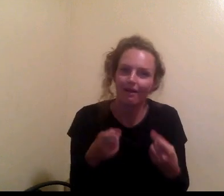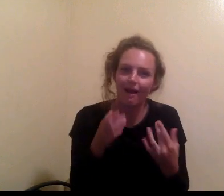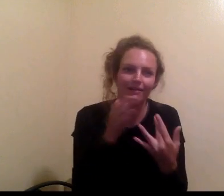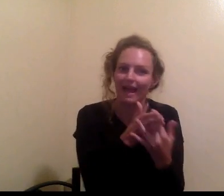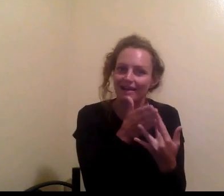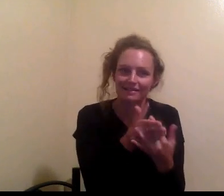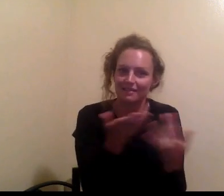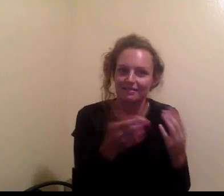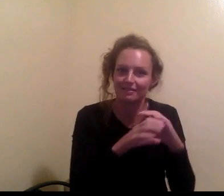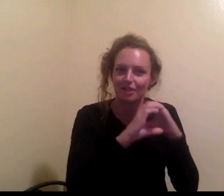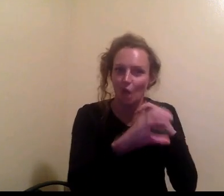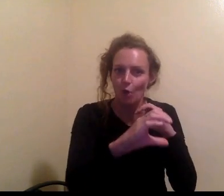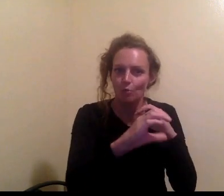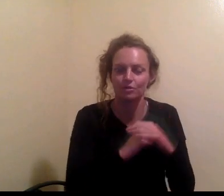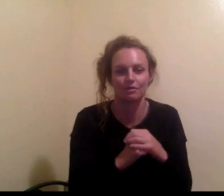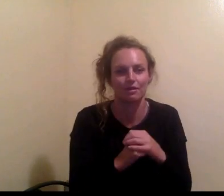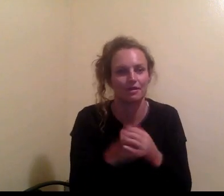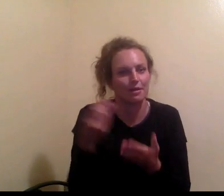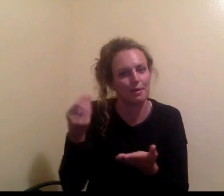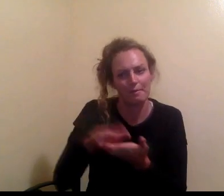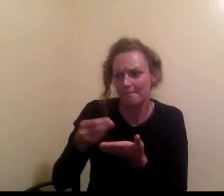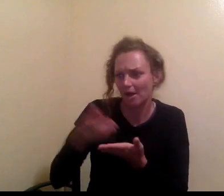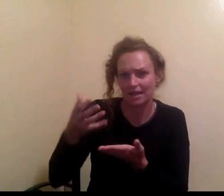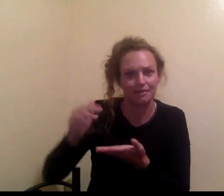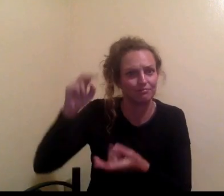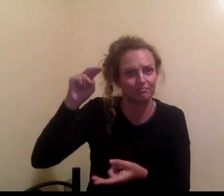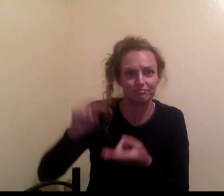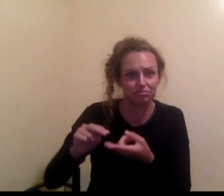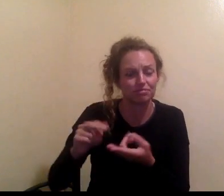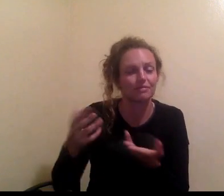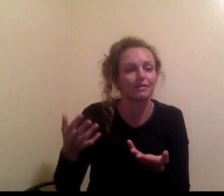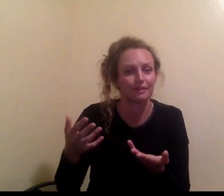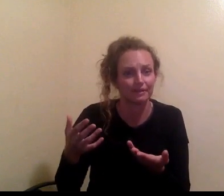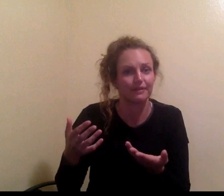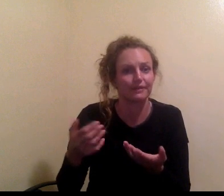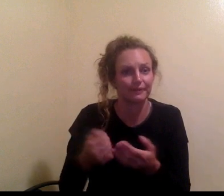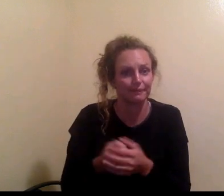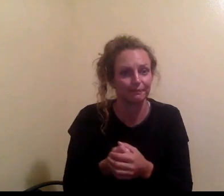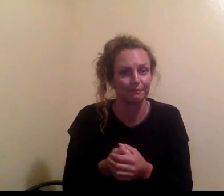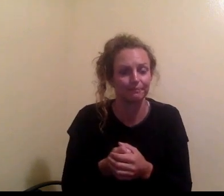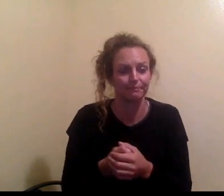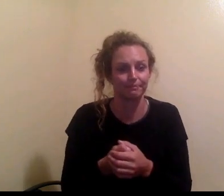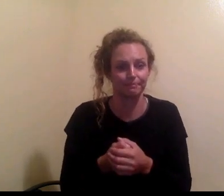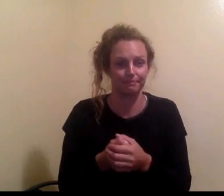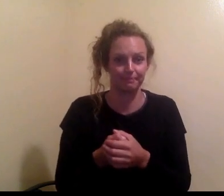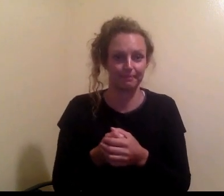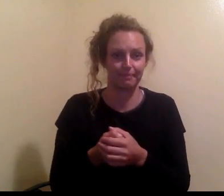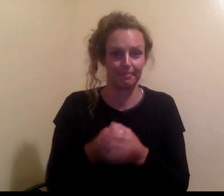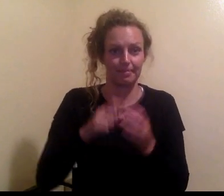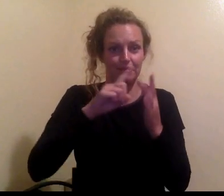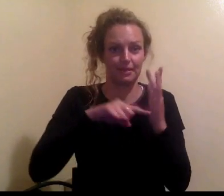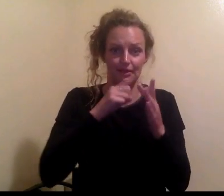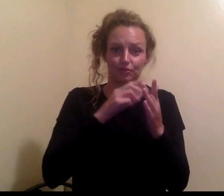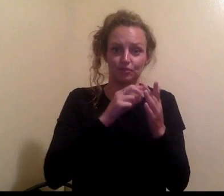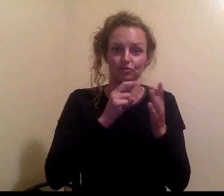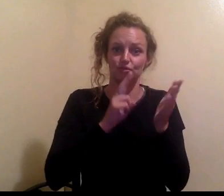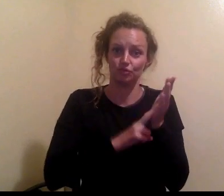line. Could you tell me a bit about the work you do and also some of the views that people have that you're working with around accessibility and